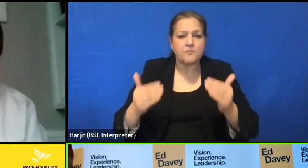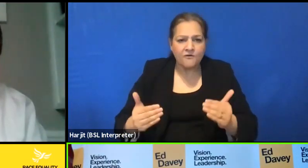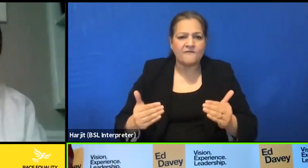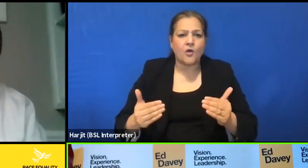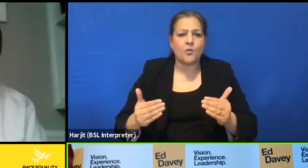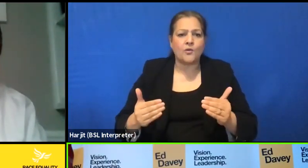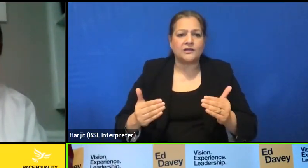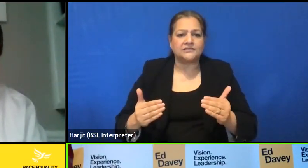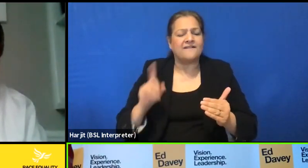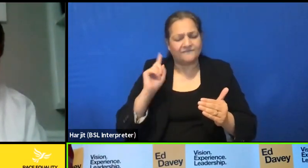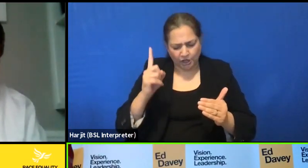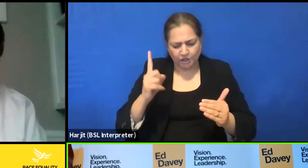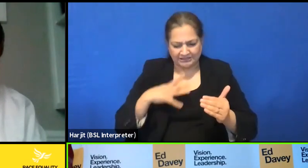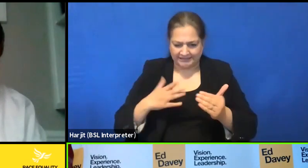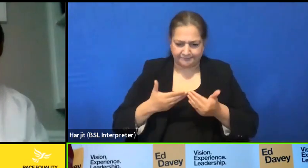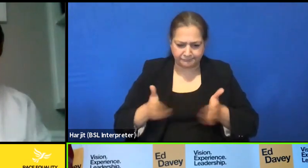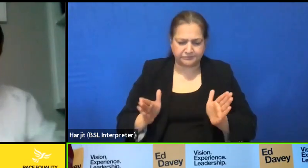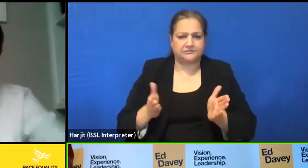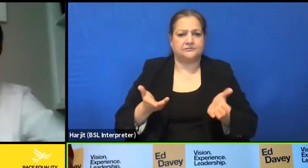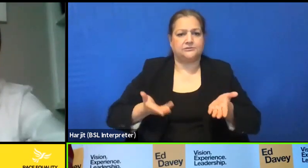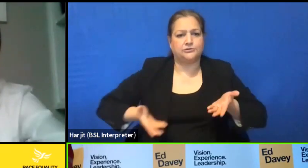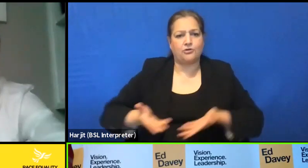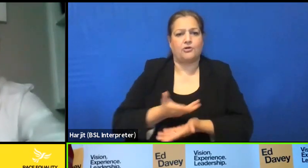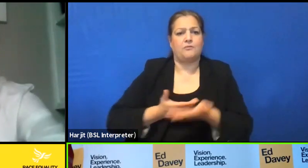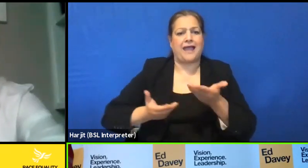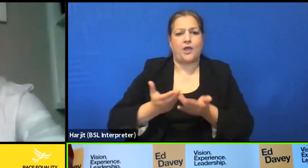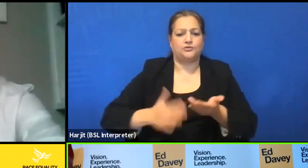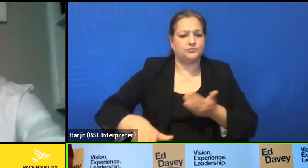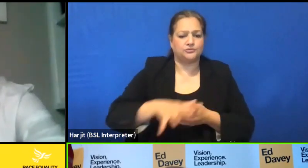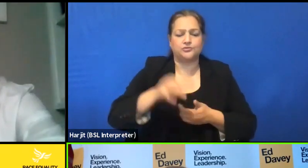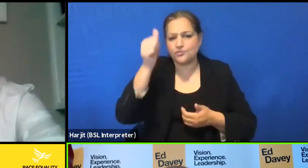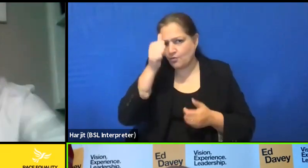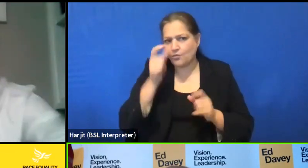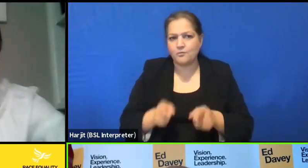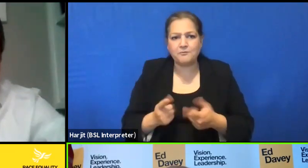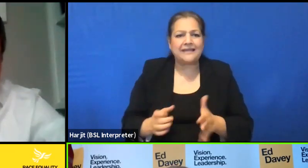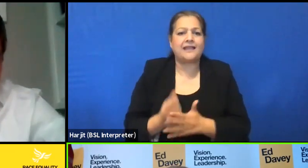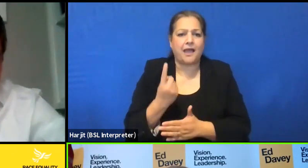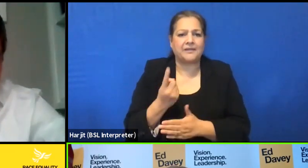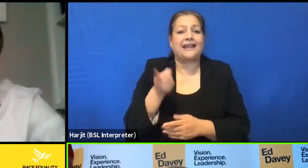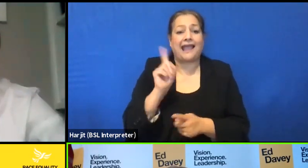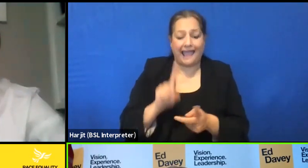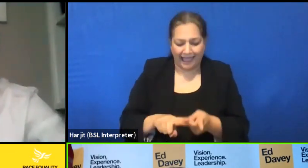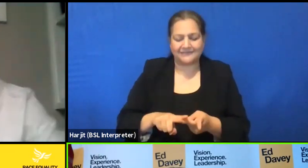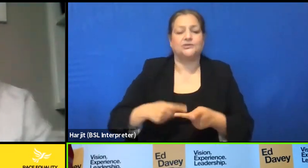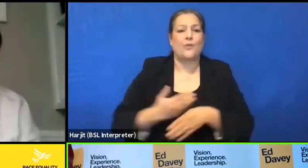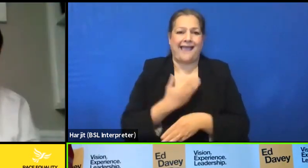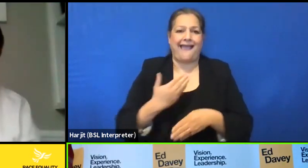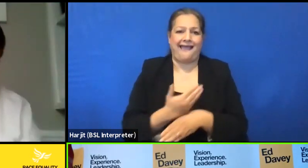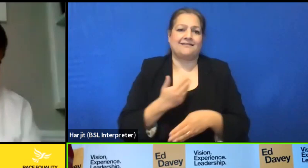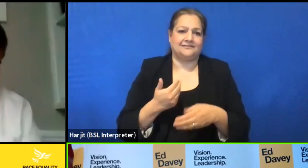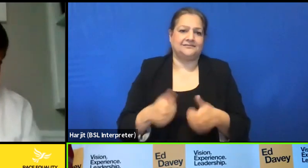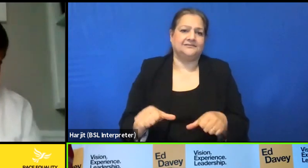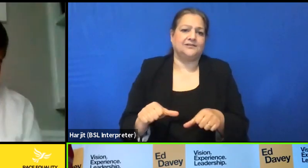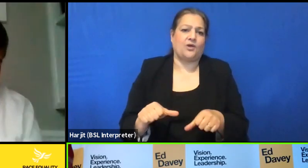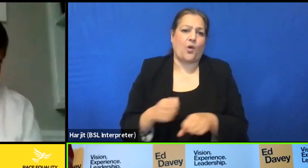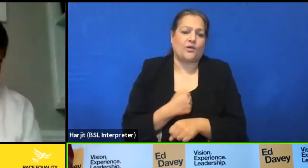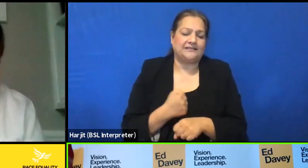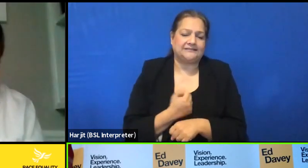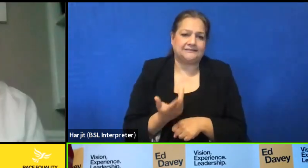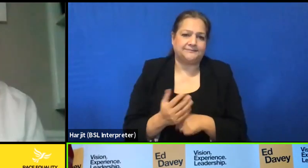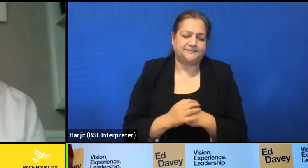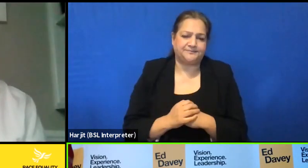known about, and also that we act on it. I think you can't look at